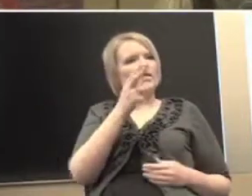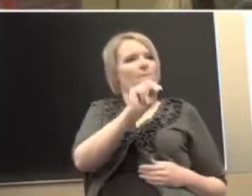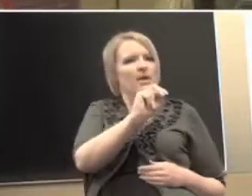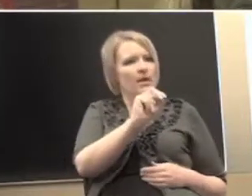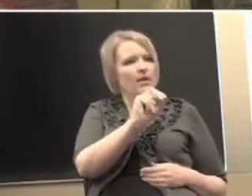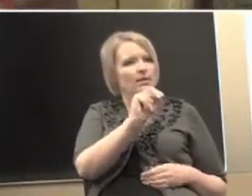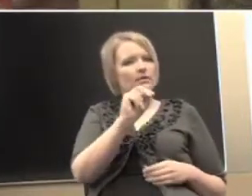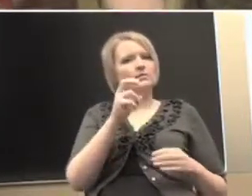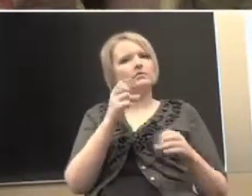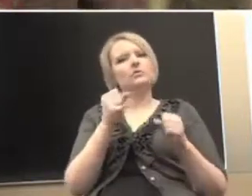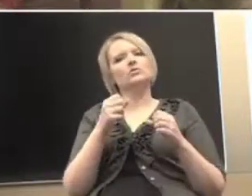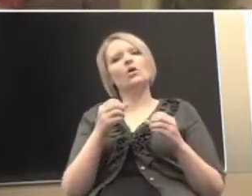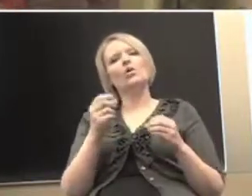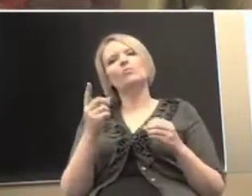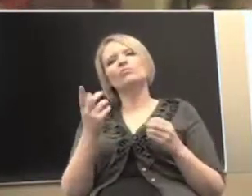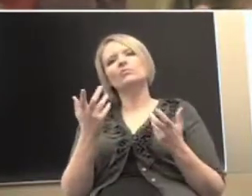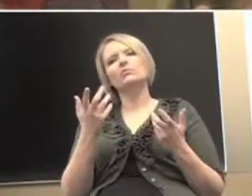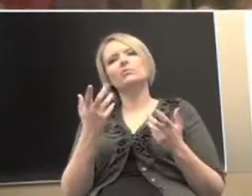like